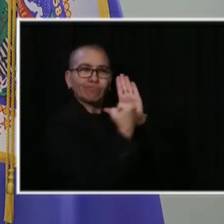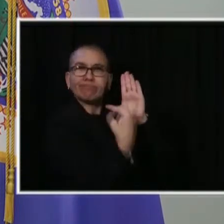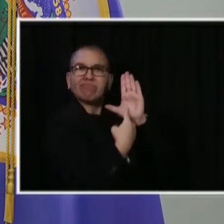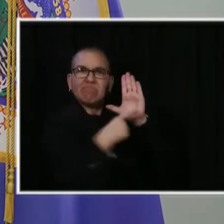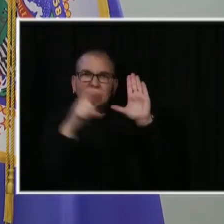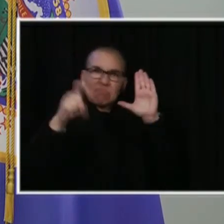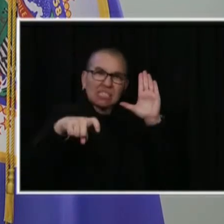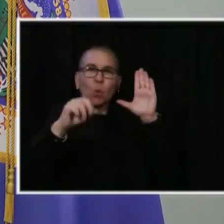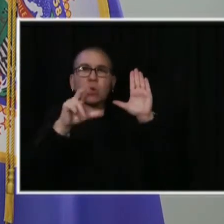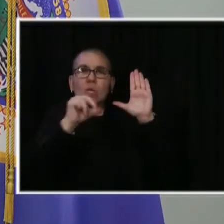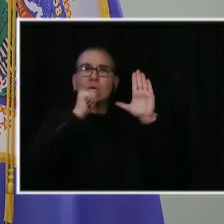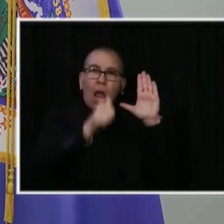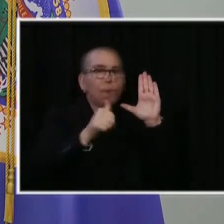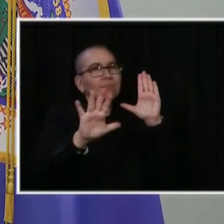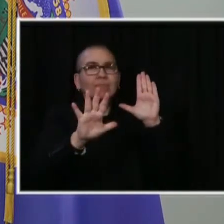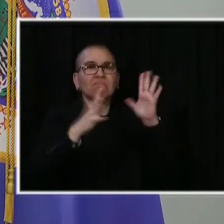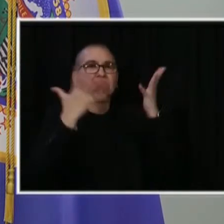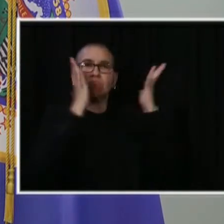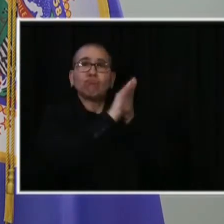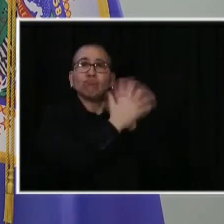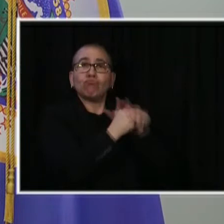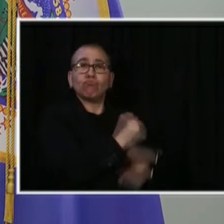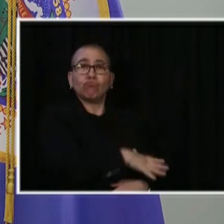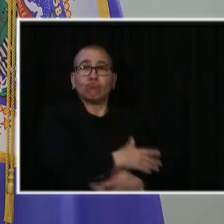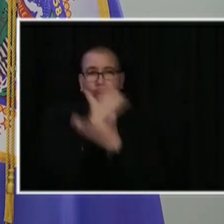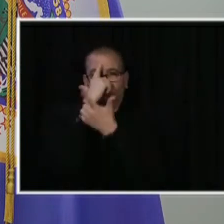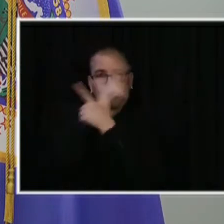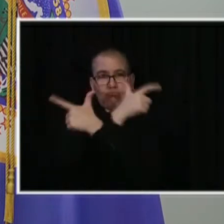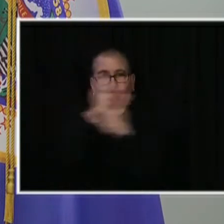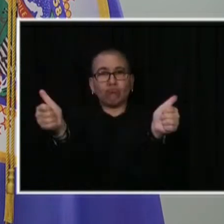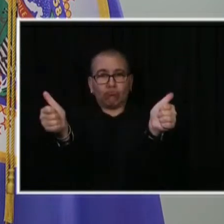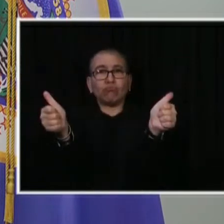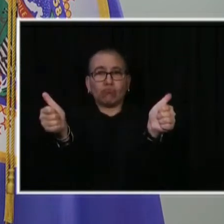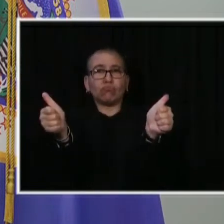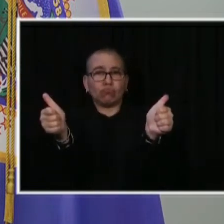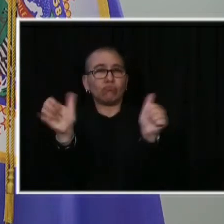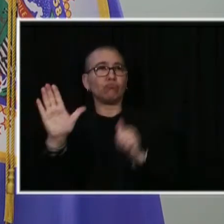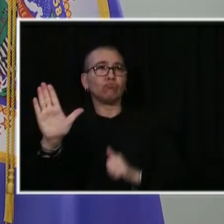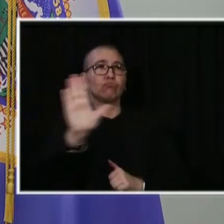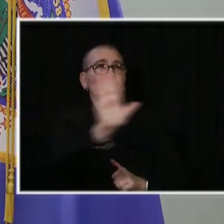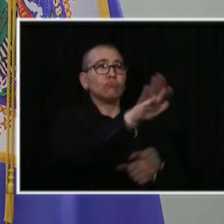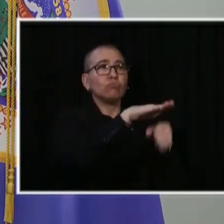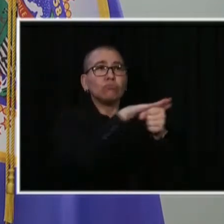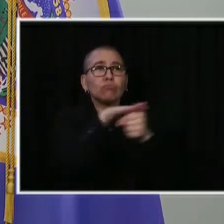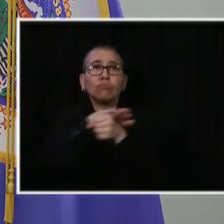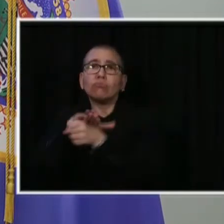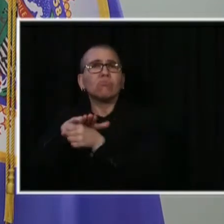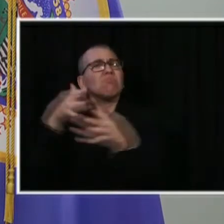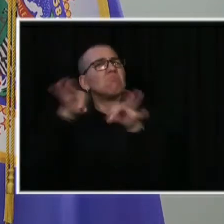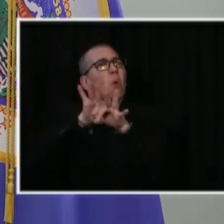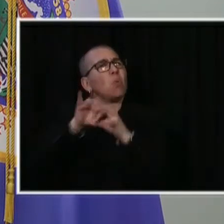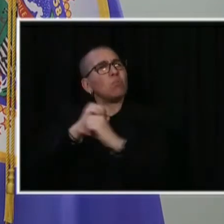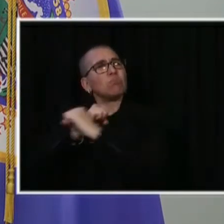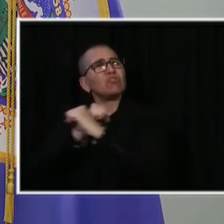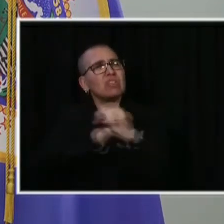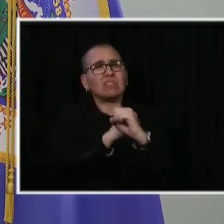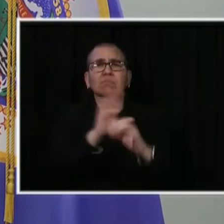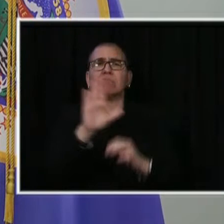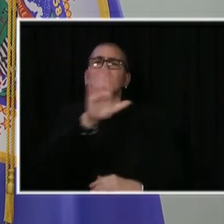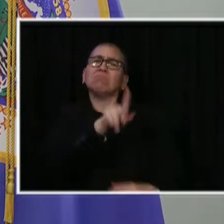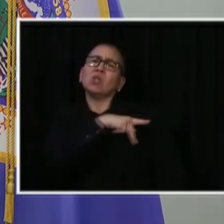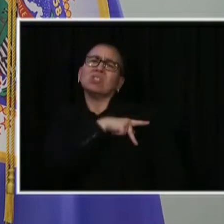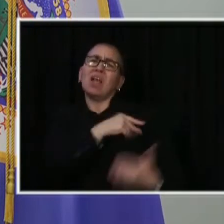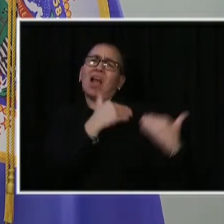for the state to play that role in making those decisions is starting to fade. And a new era of personal responsibility for businesses, workers,